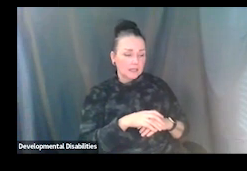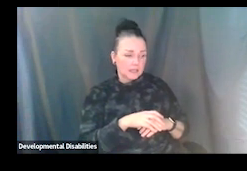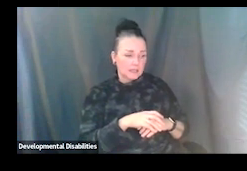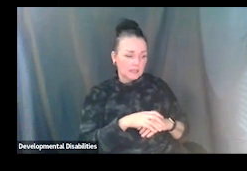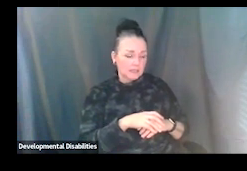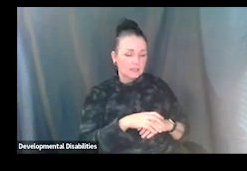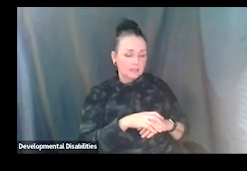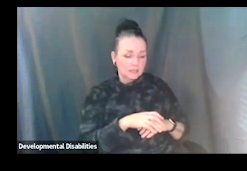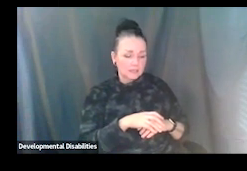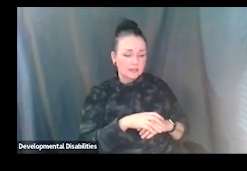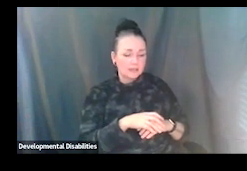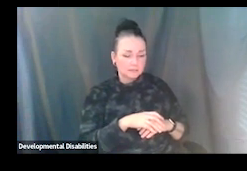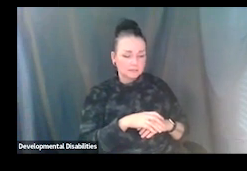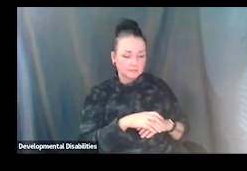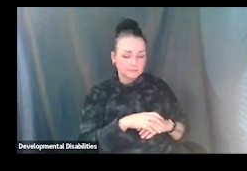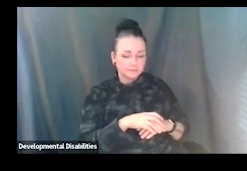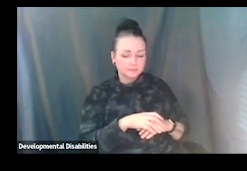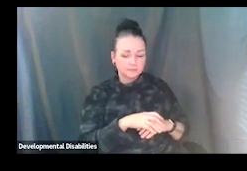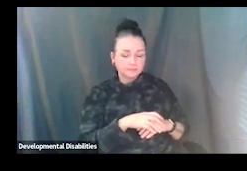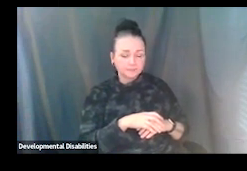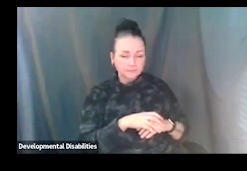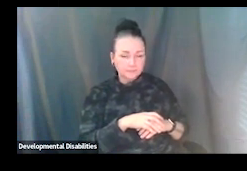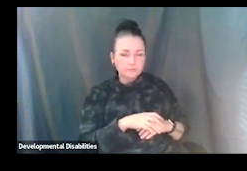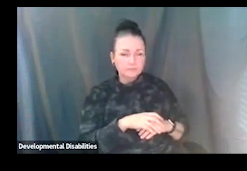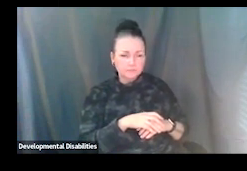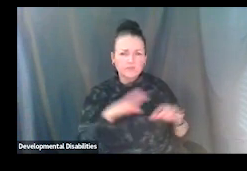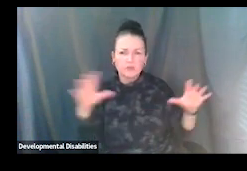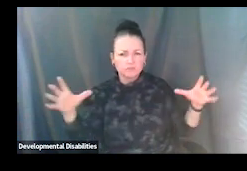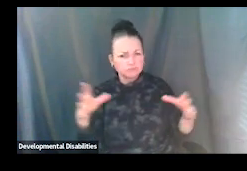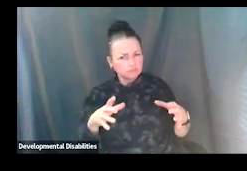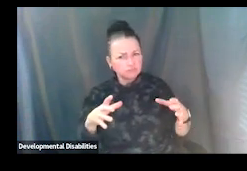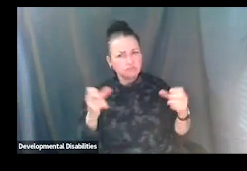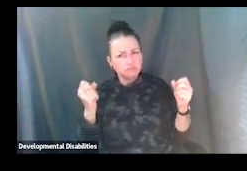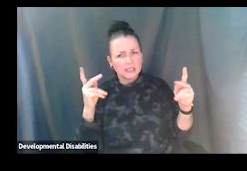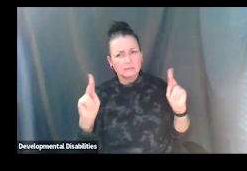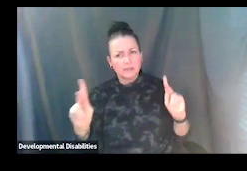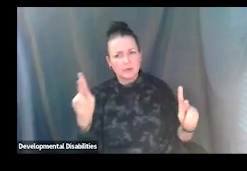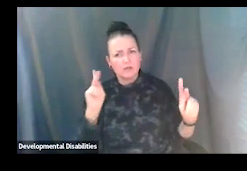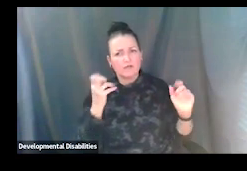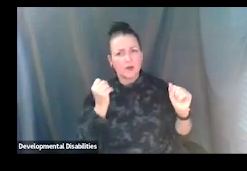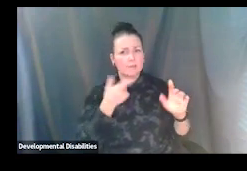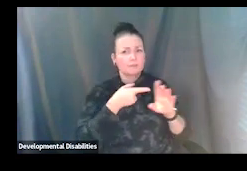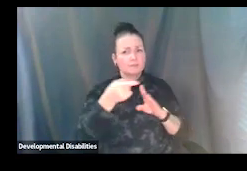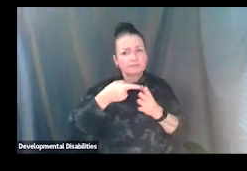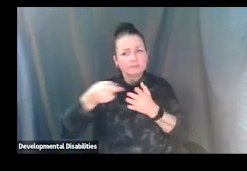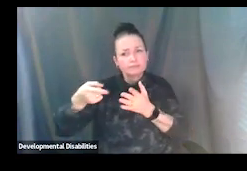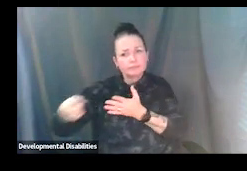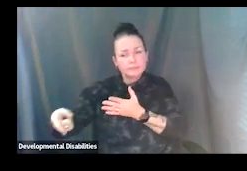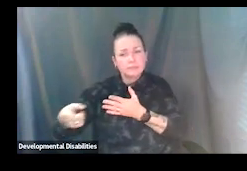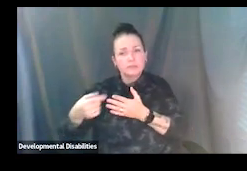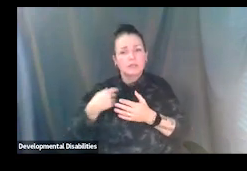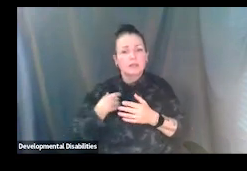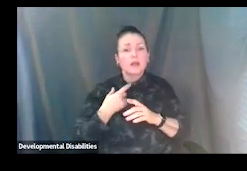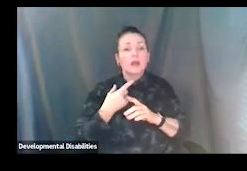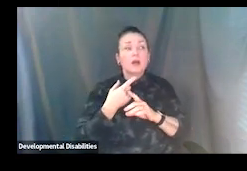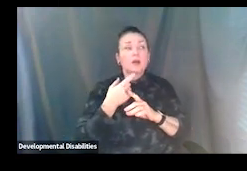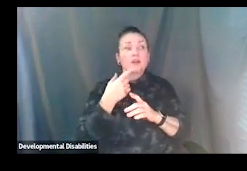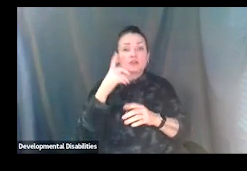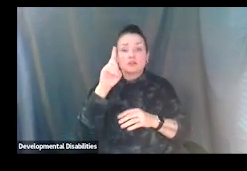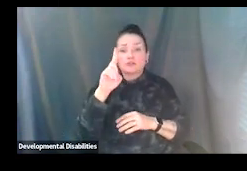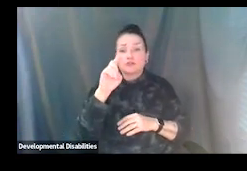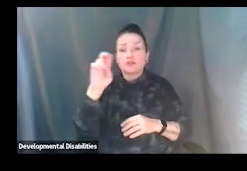but the thing that stands out in my mind was a lecture by Dr.